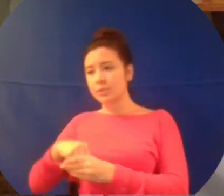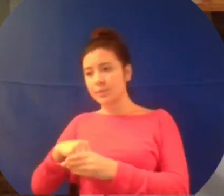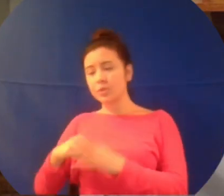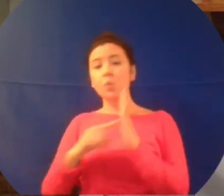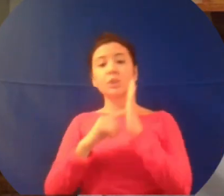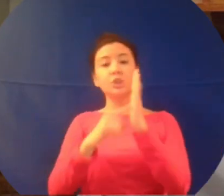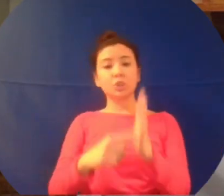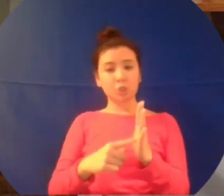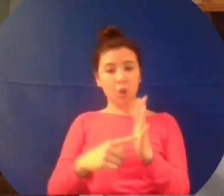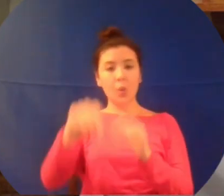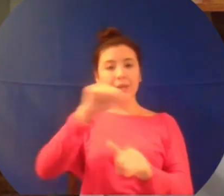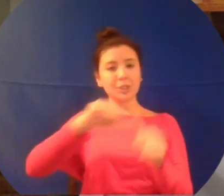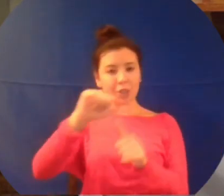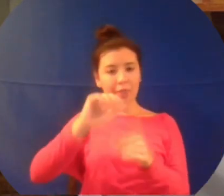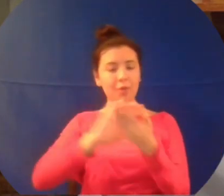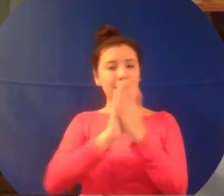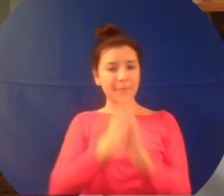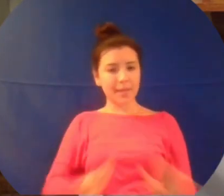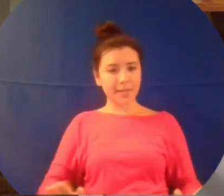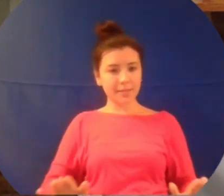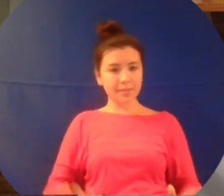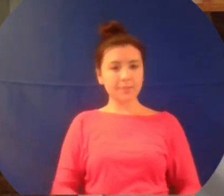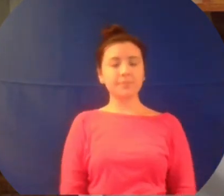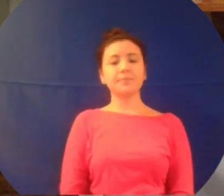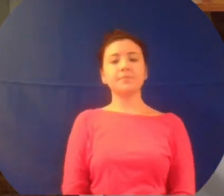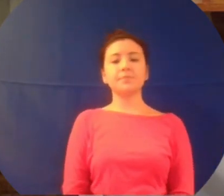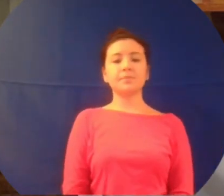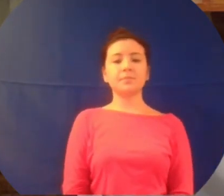us offer each other some sign of peace.